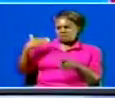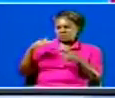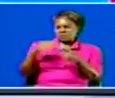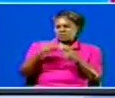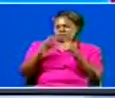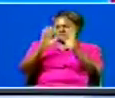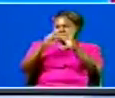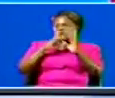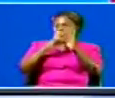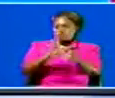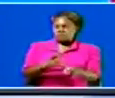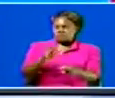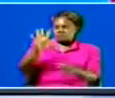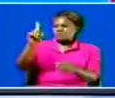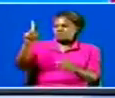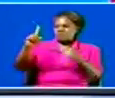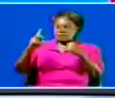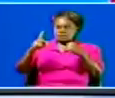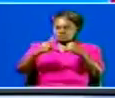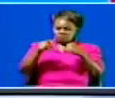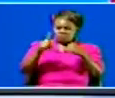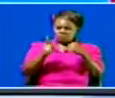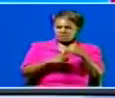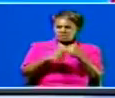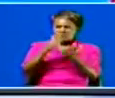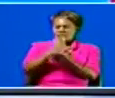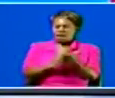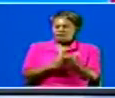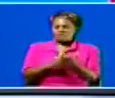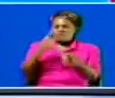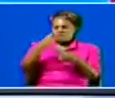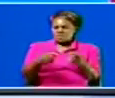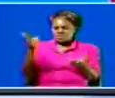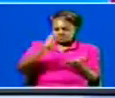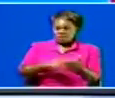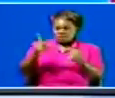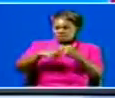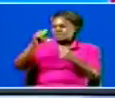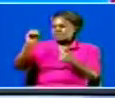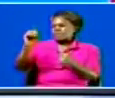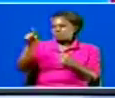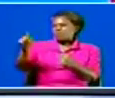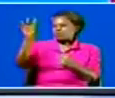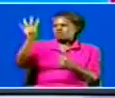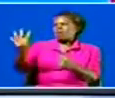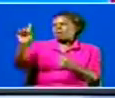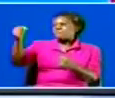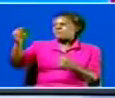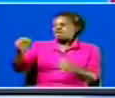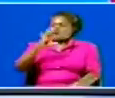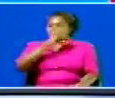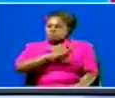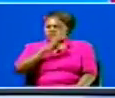reported a 51.6% jump in the half year net, recording 60.4 million shillings net